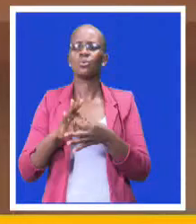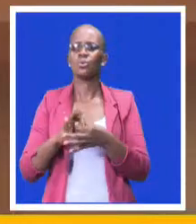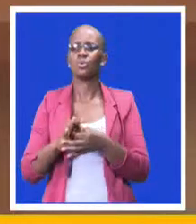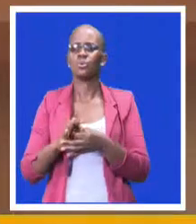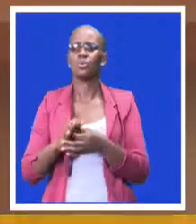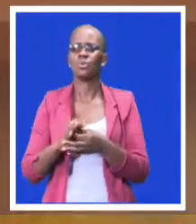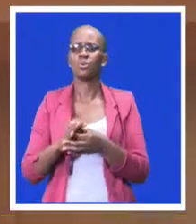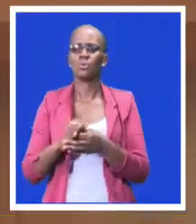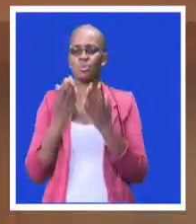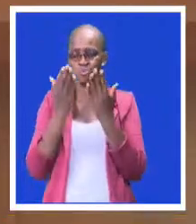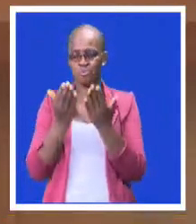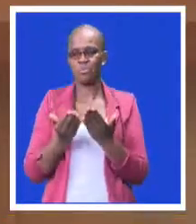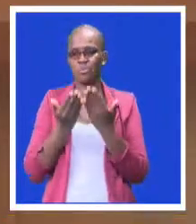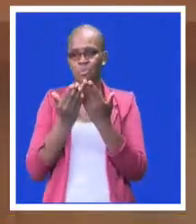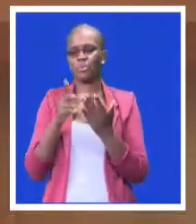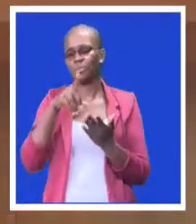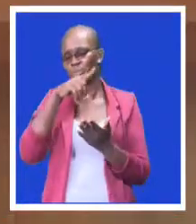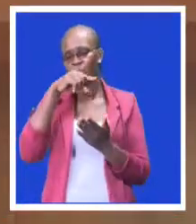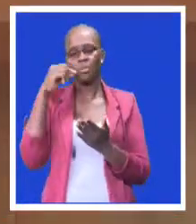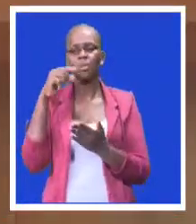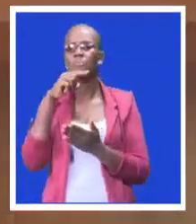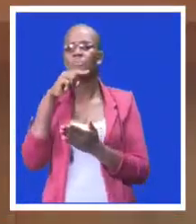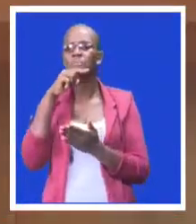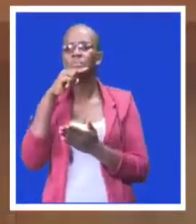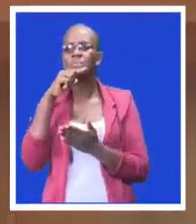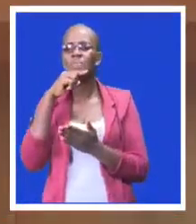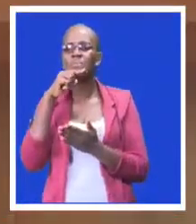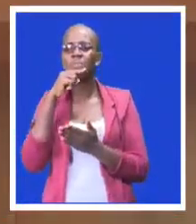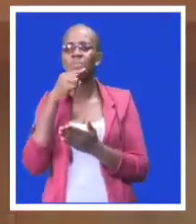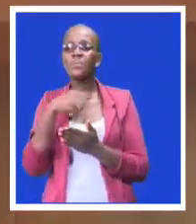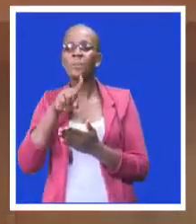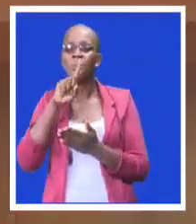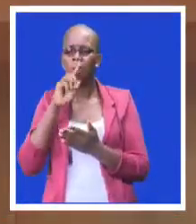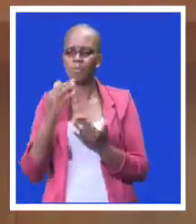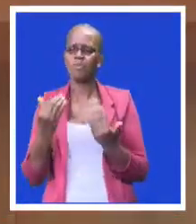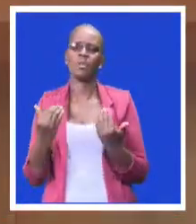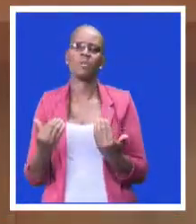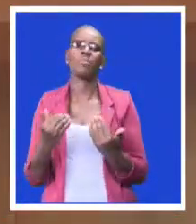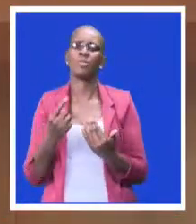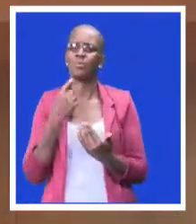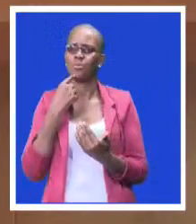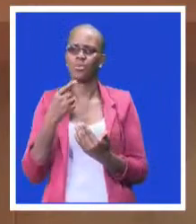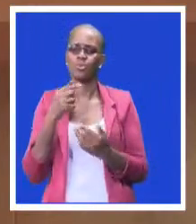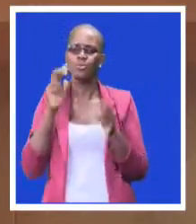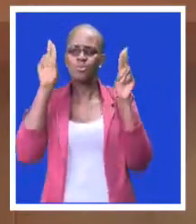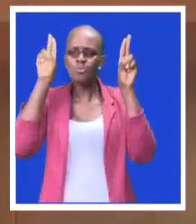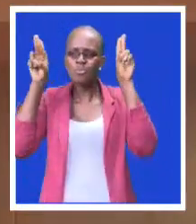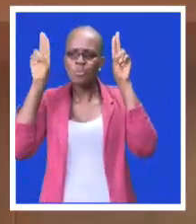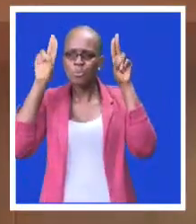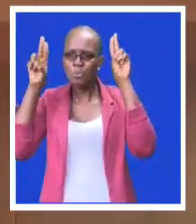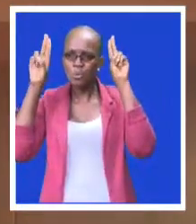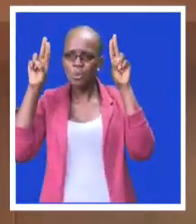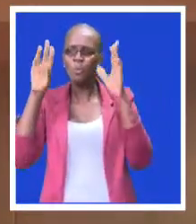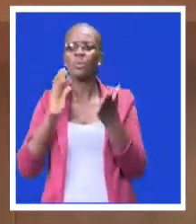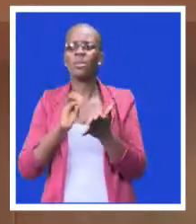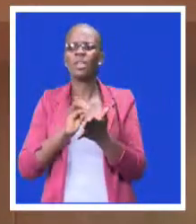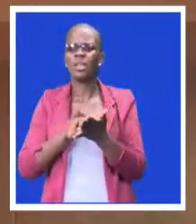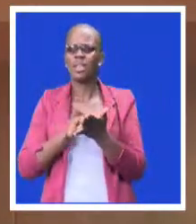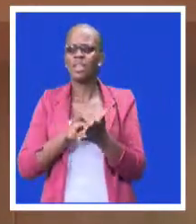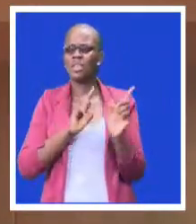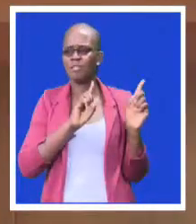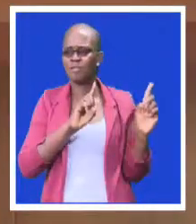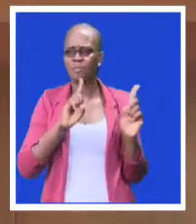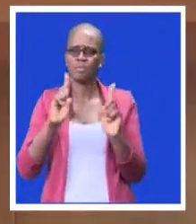Lerato Mabilisa, but for today you can call me Rabbit, and the topic for today is animals with teacher Nontetelelo